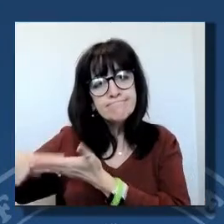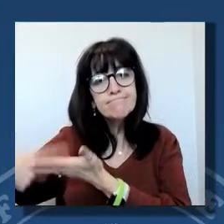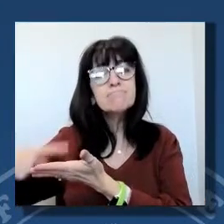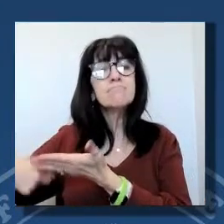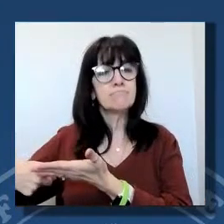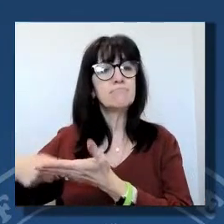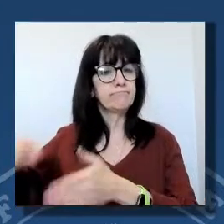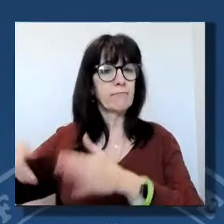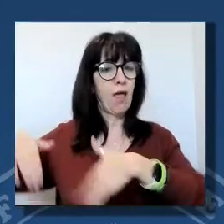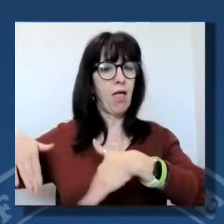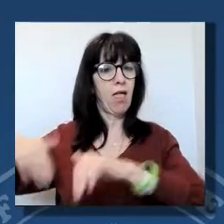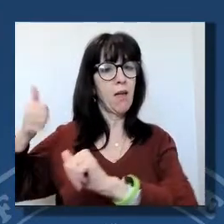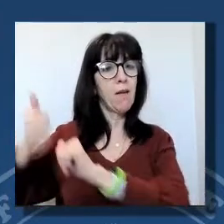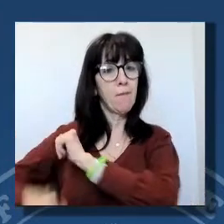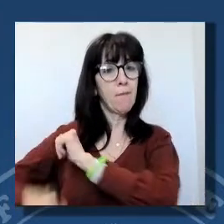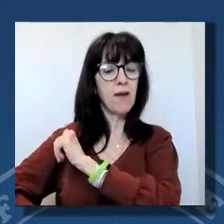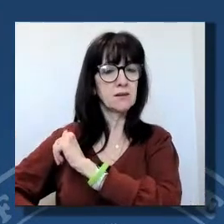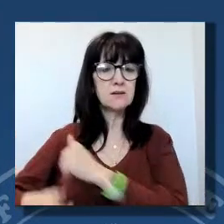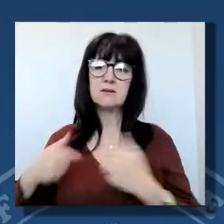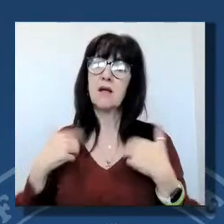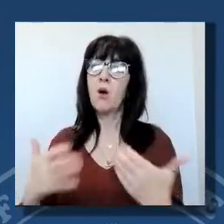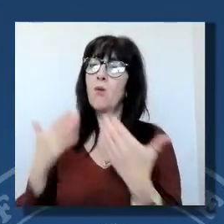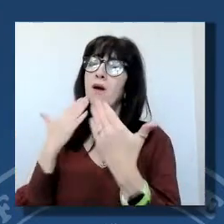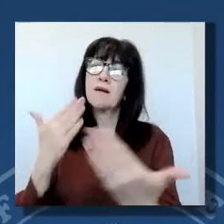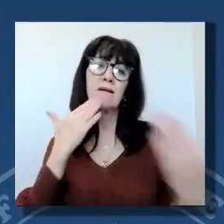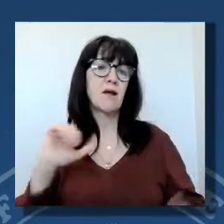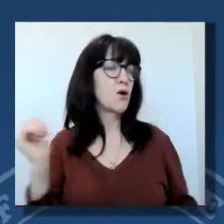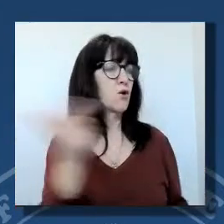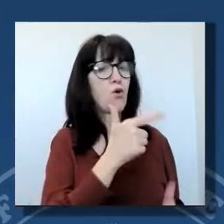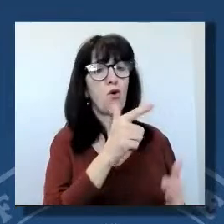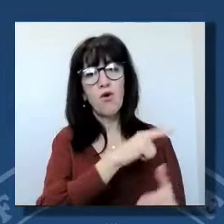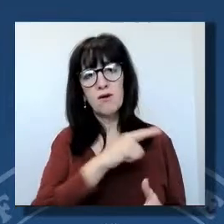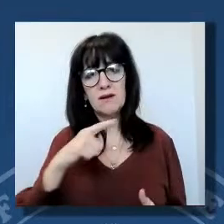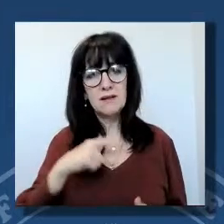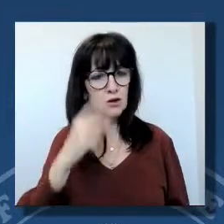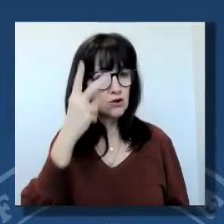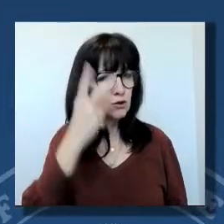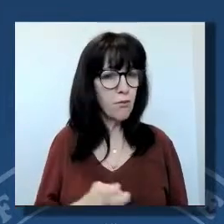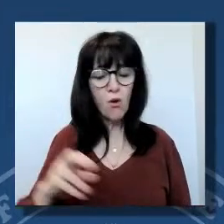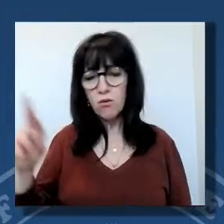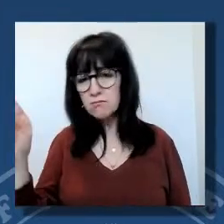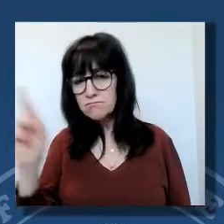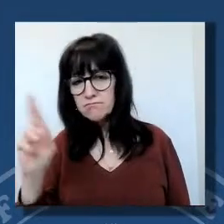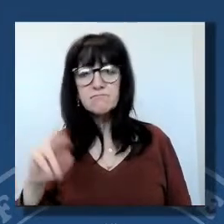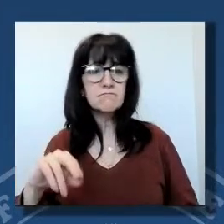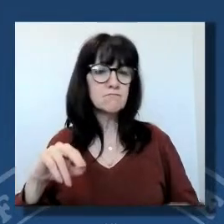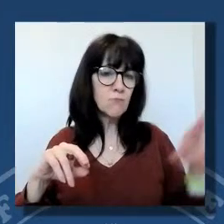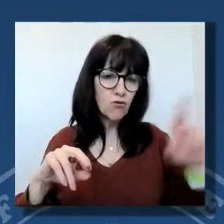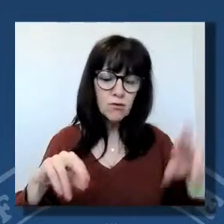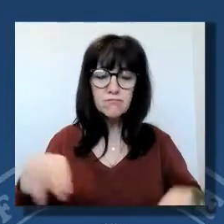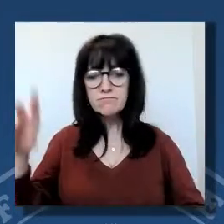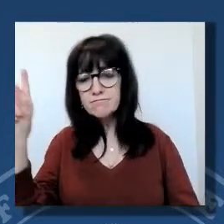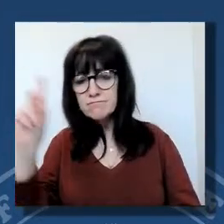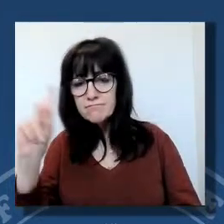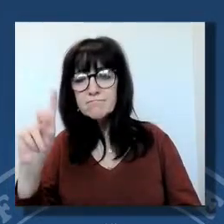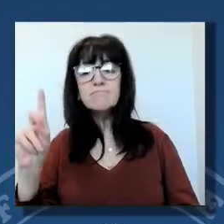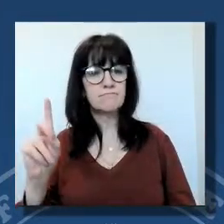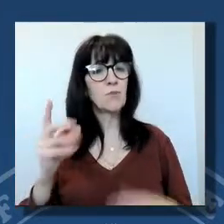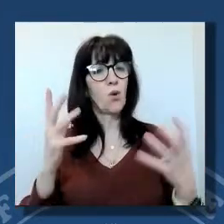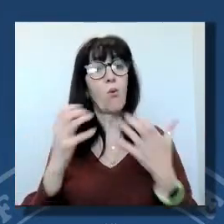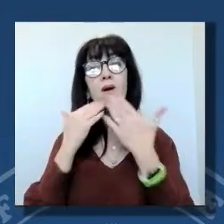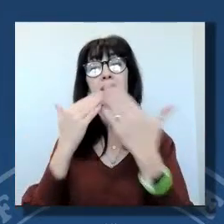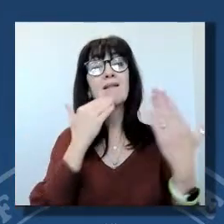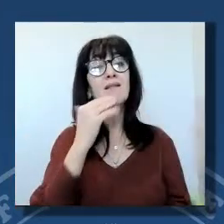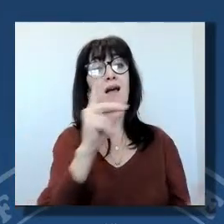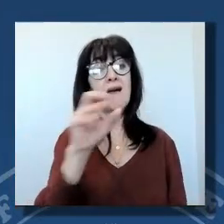across our state. I want to thank all the legislators, again, both sides of the aisle. I want to thank the folks from DelDOT and the work that you do